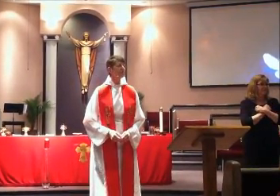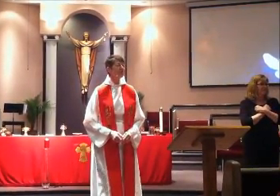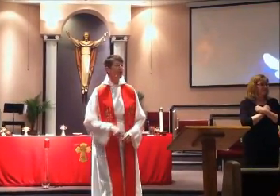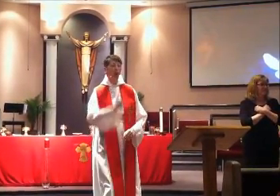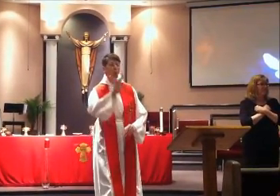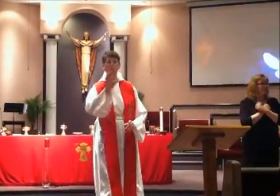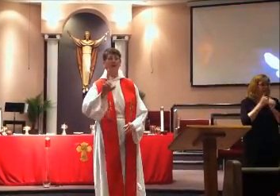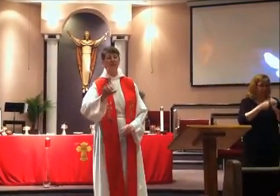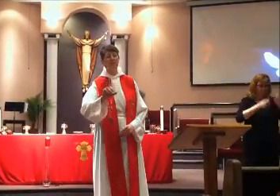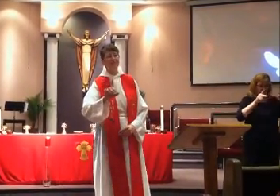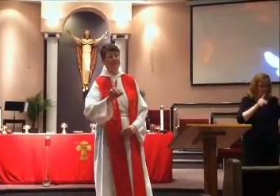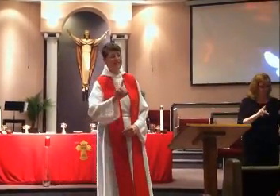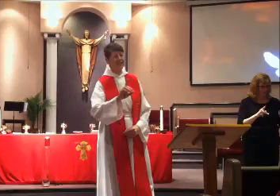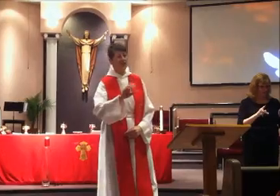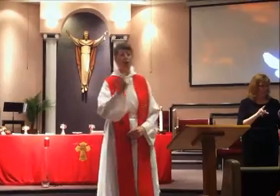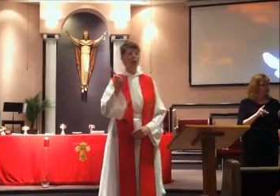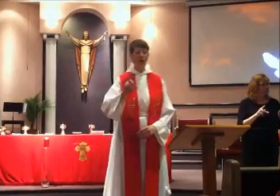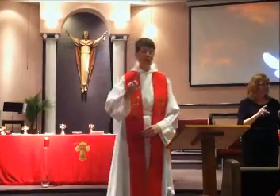love.